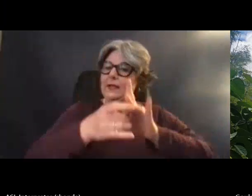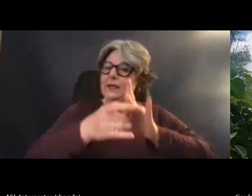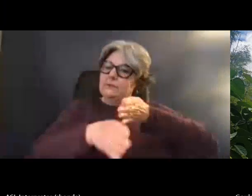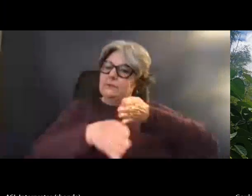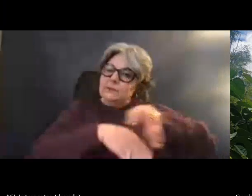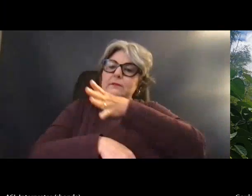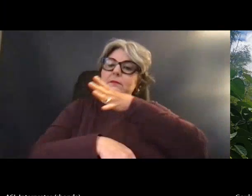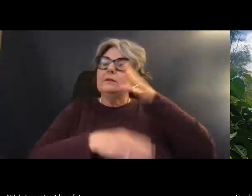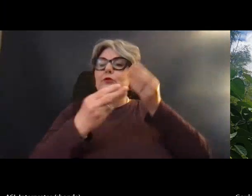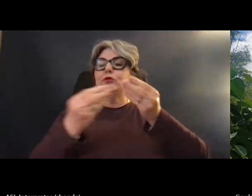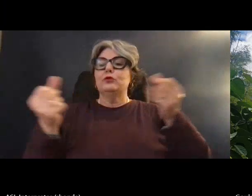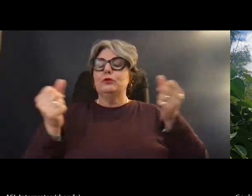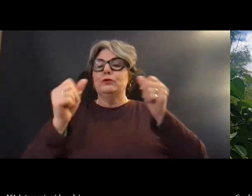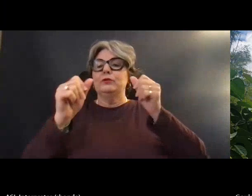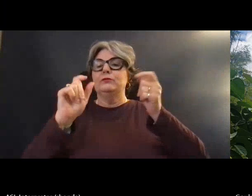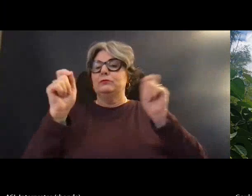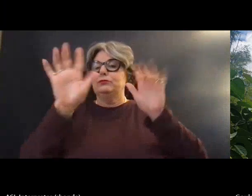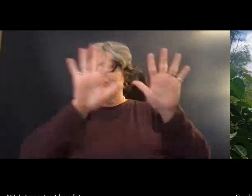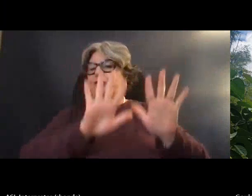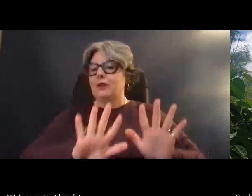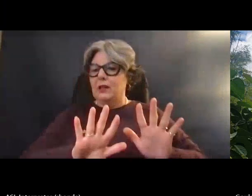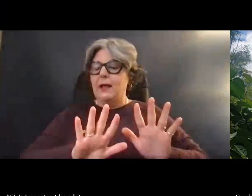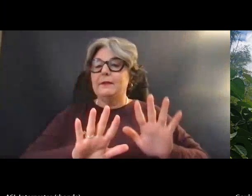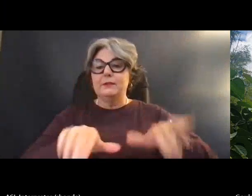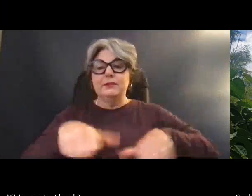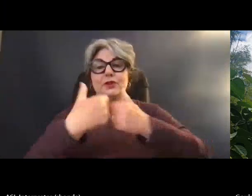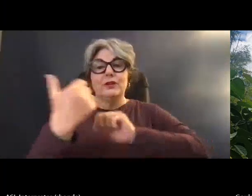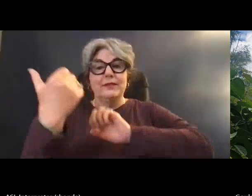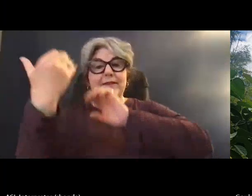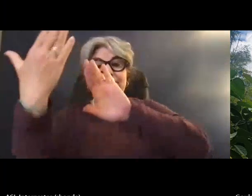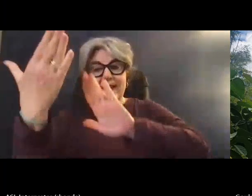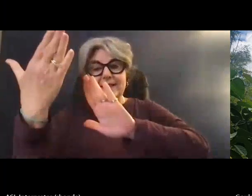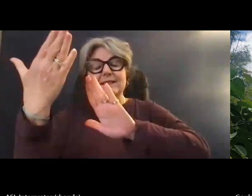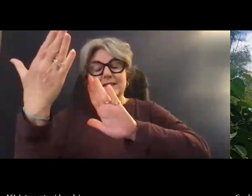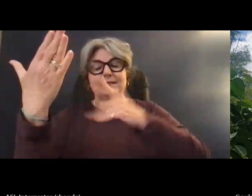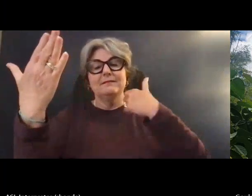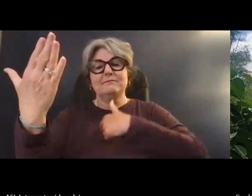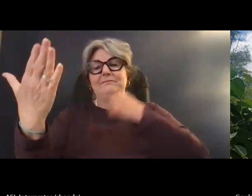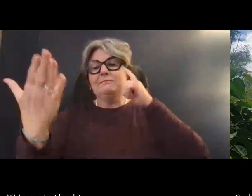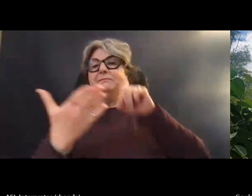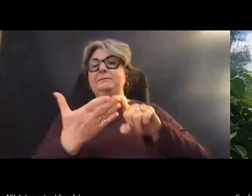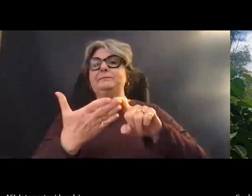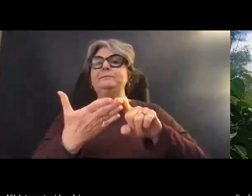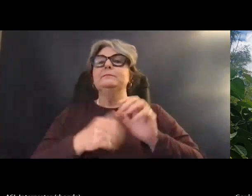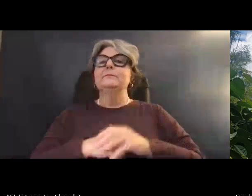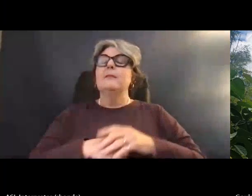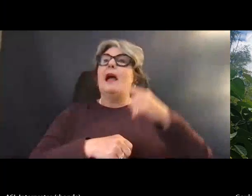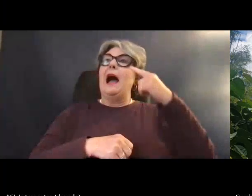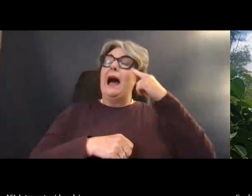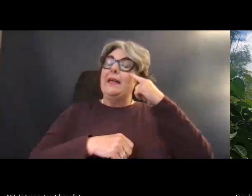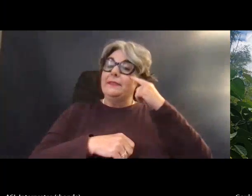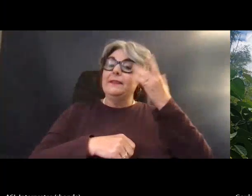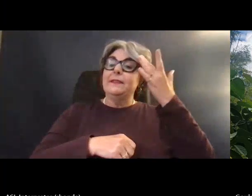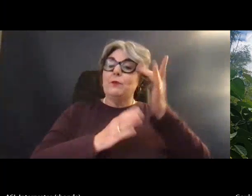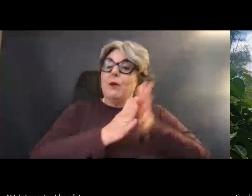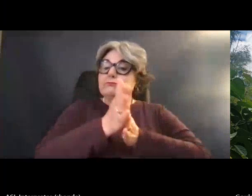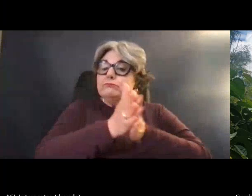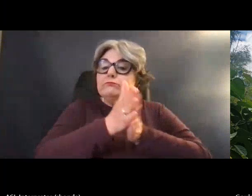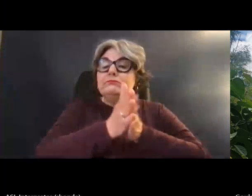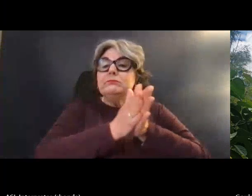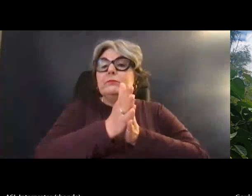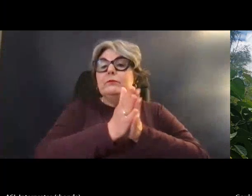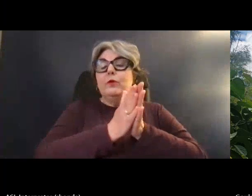a solution to climate change, challenges faced by climate change. So I think that was part of the motivation for